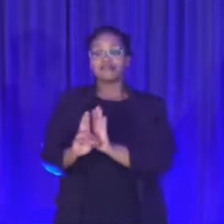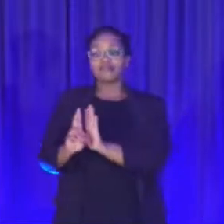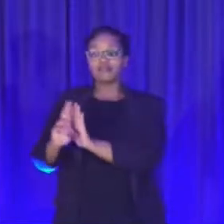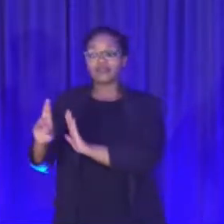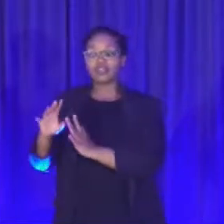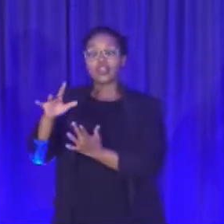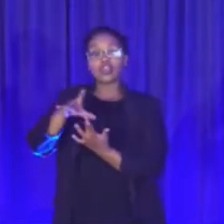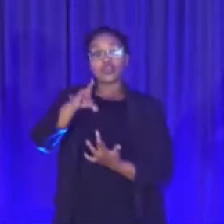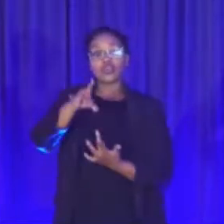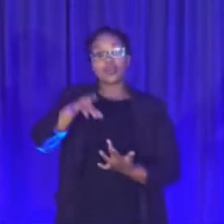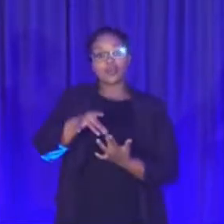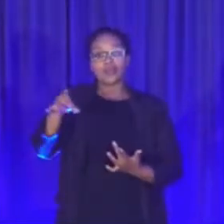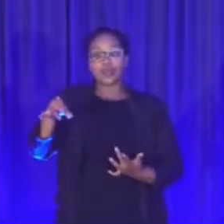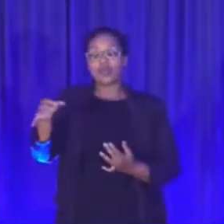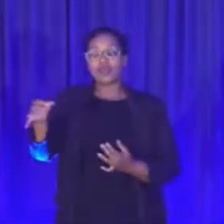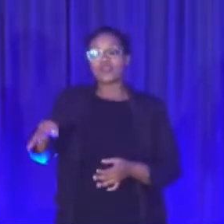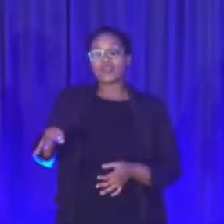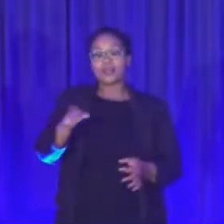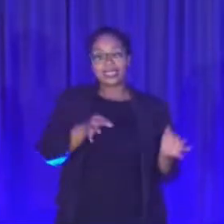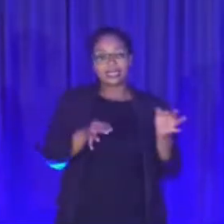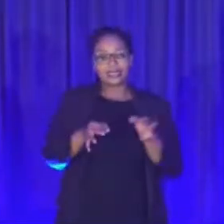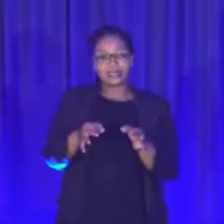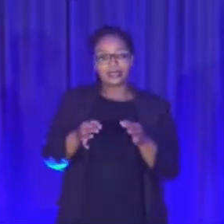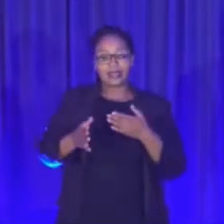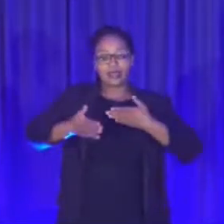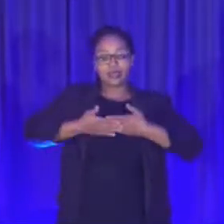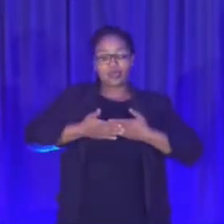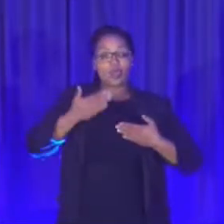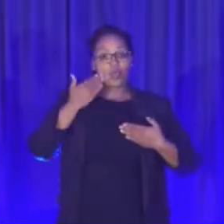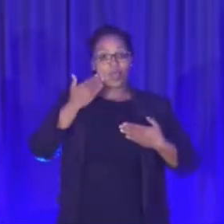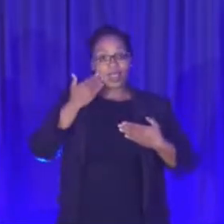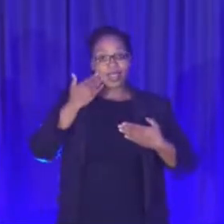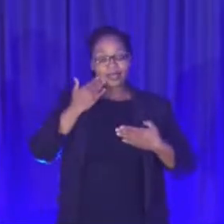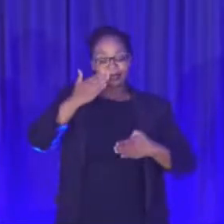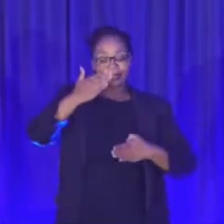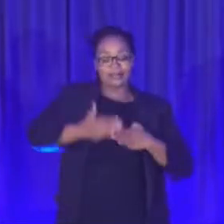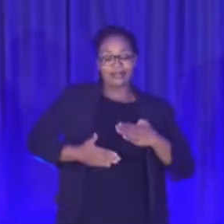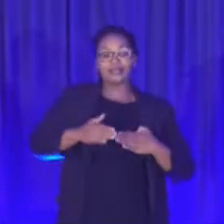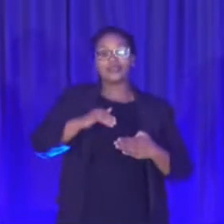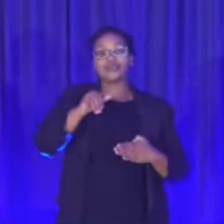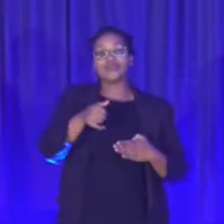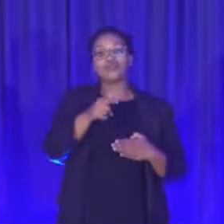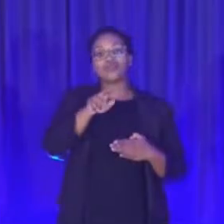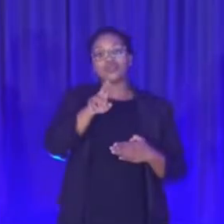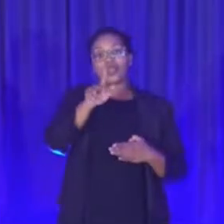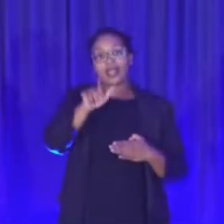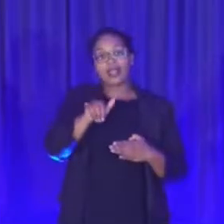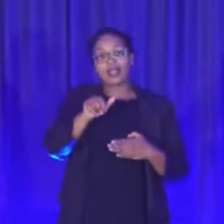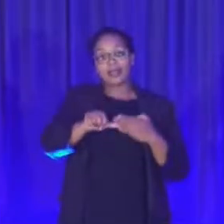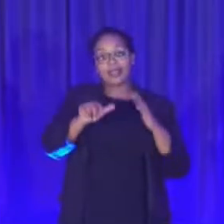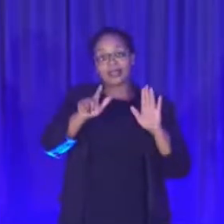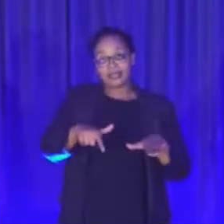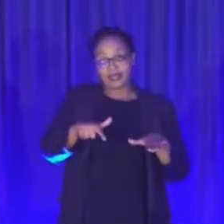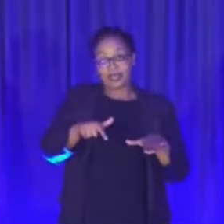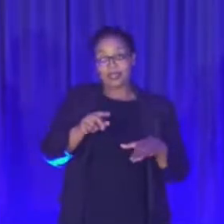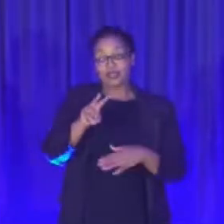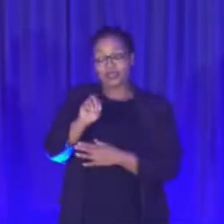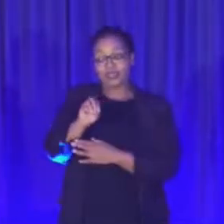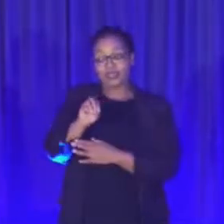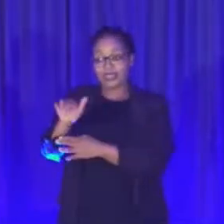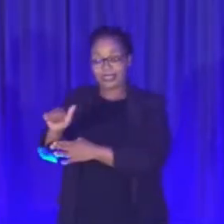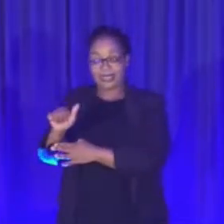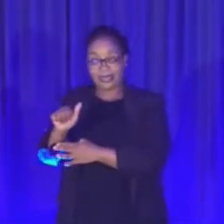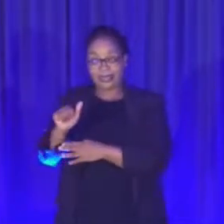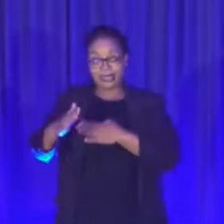towards the end of July this year. We anticipate that we will likely surpass